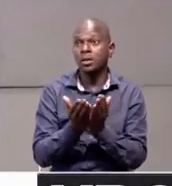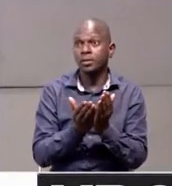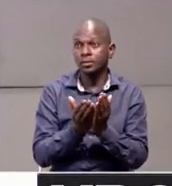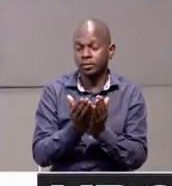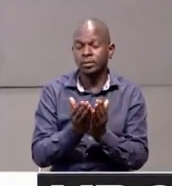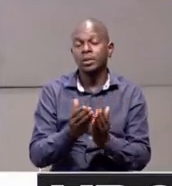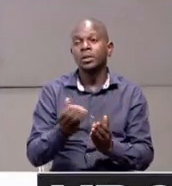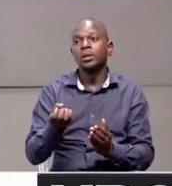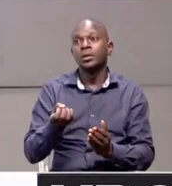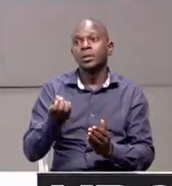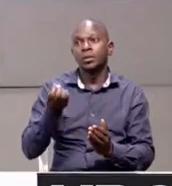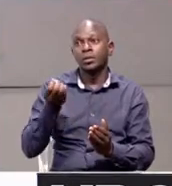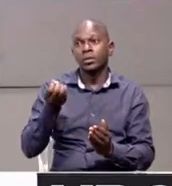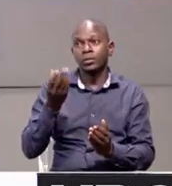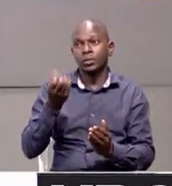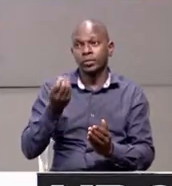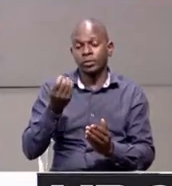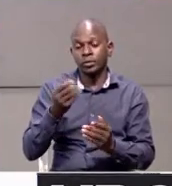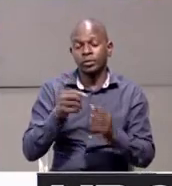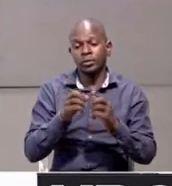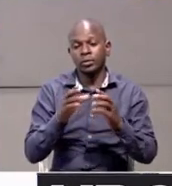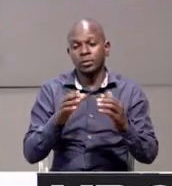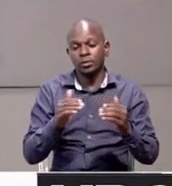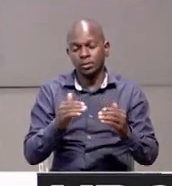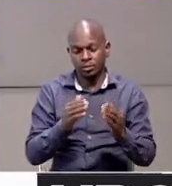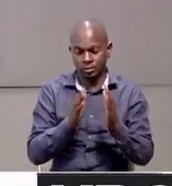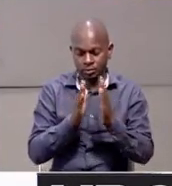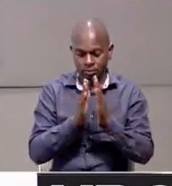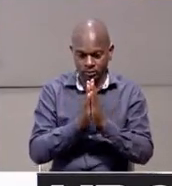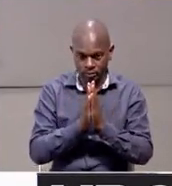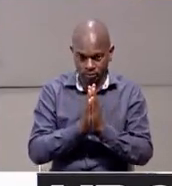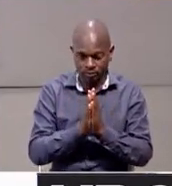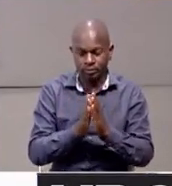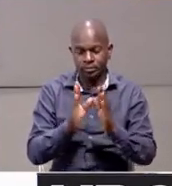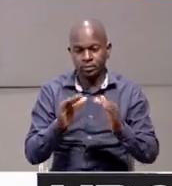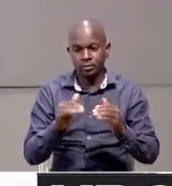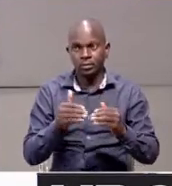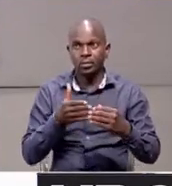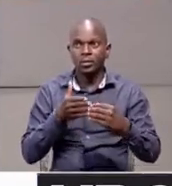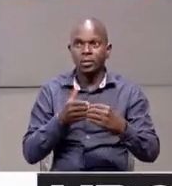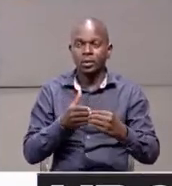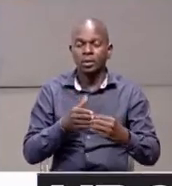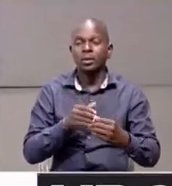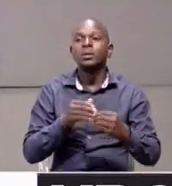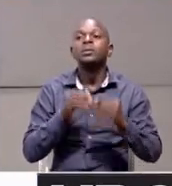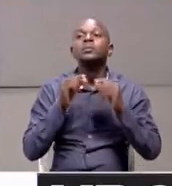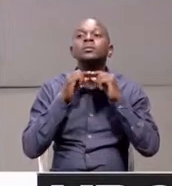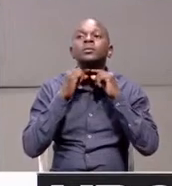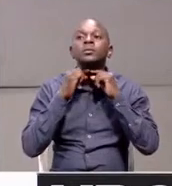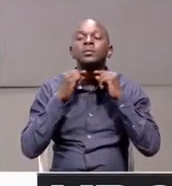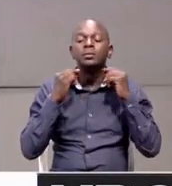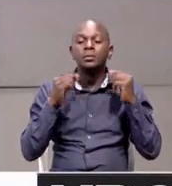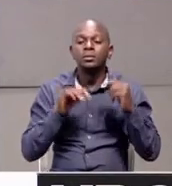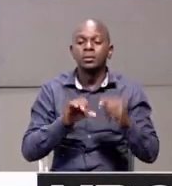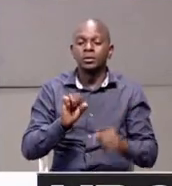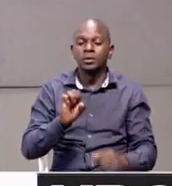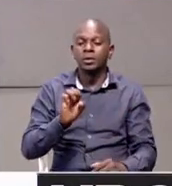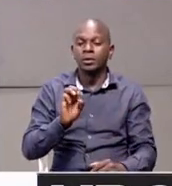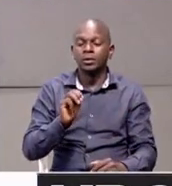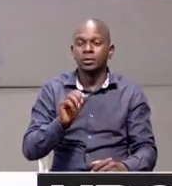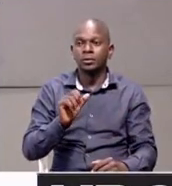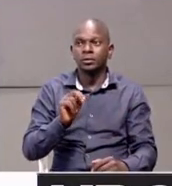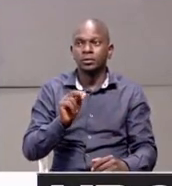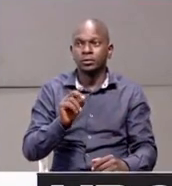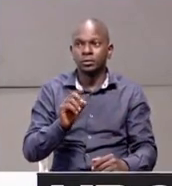Green Campus, the service of celebrating the Divine Mass Sunday, the Mass was led by Reverend Father Gerald Sekanda of